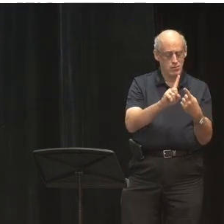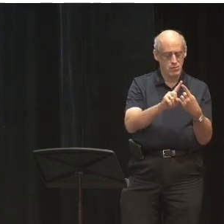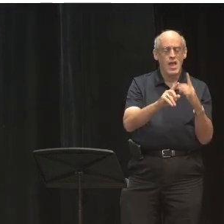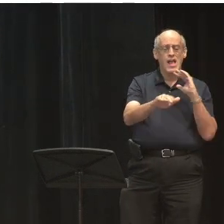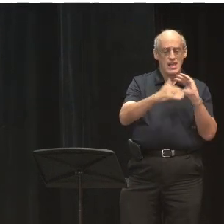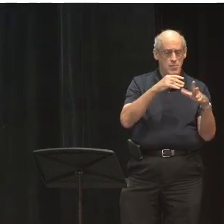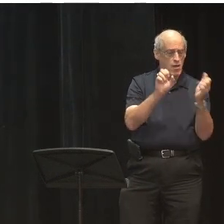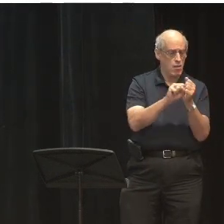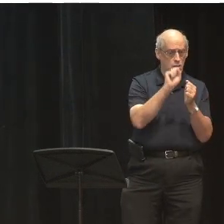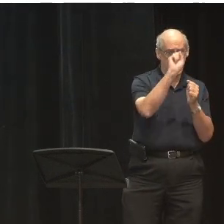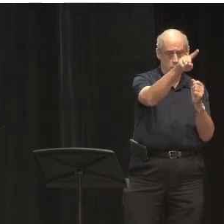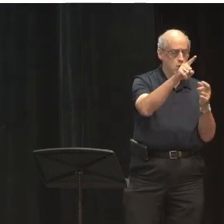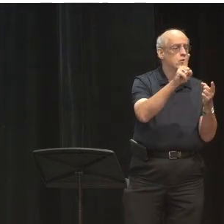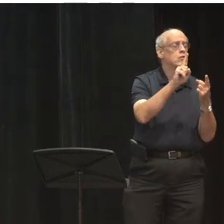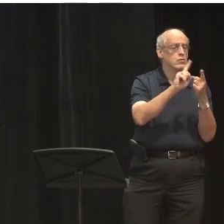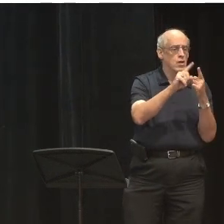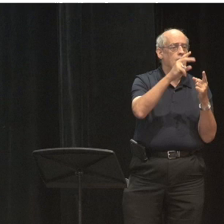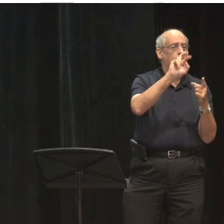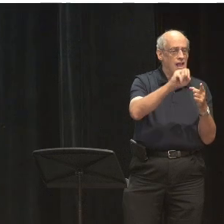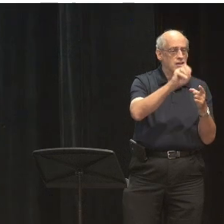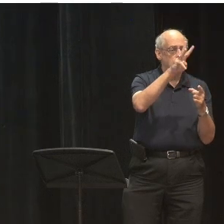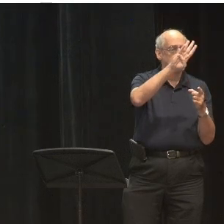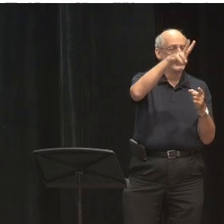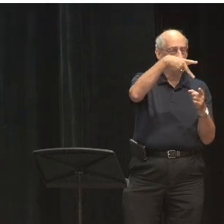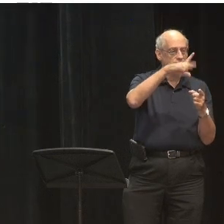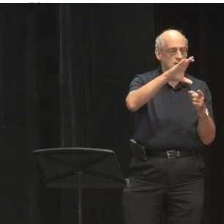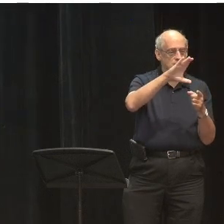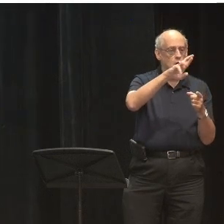via email at